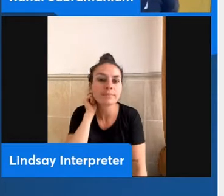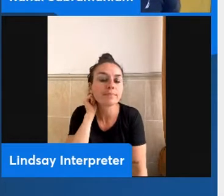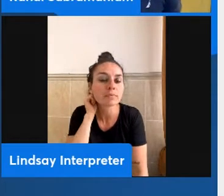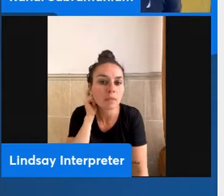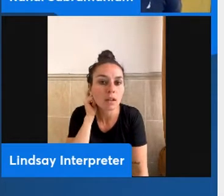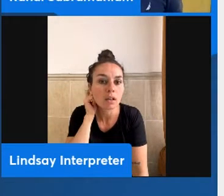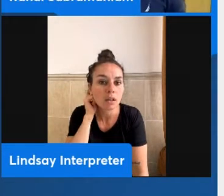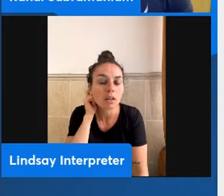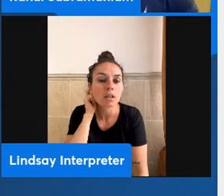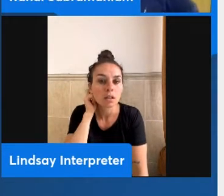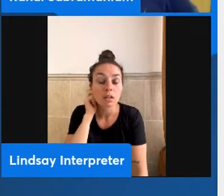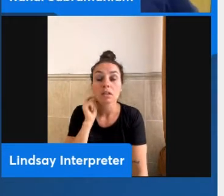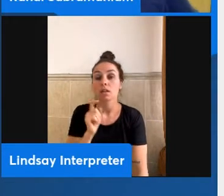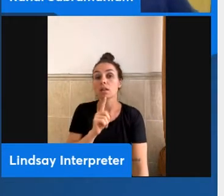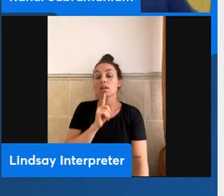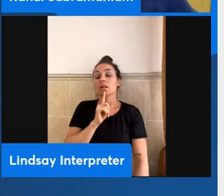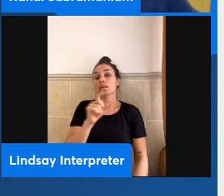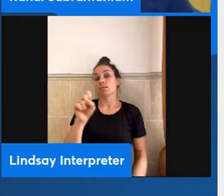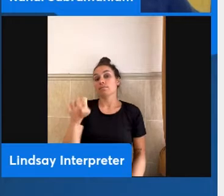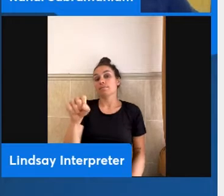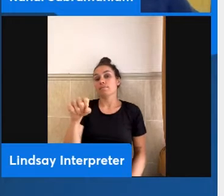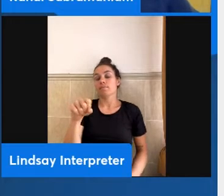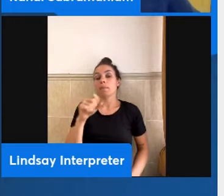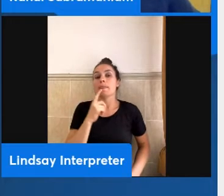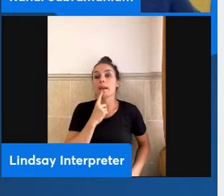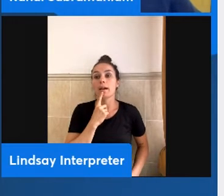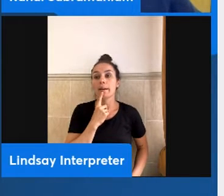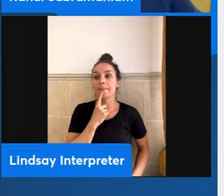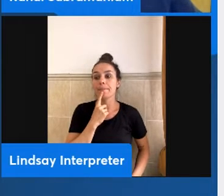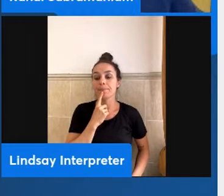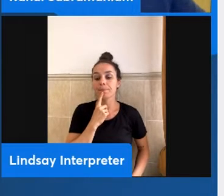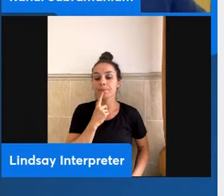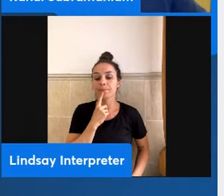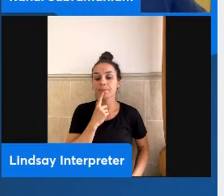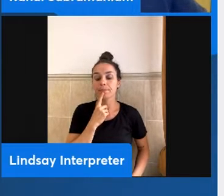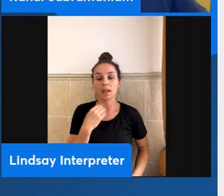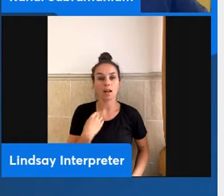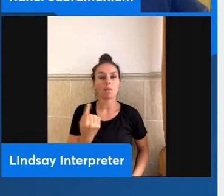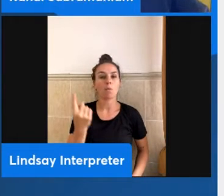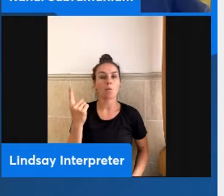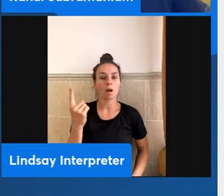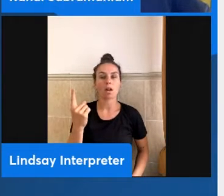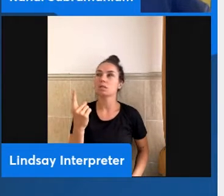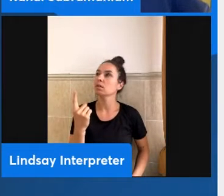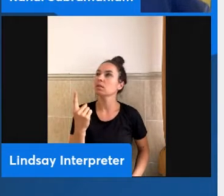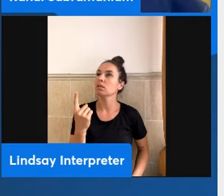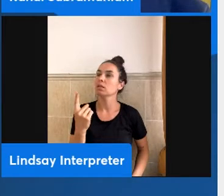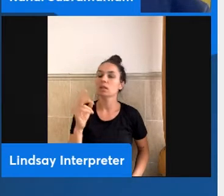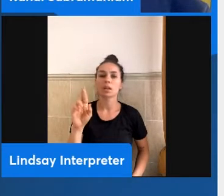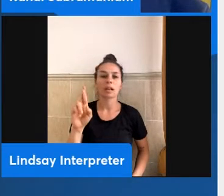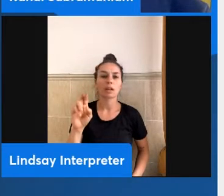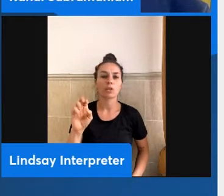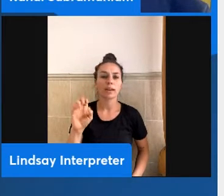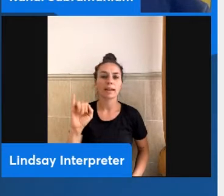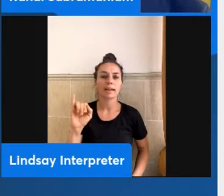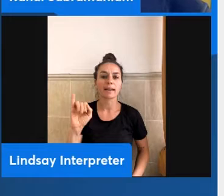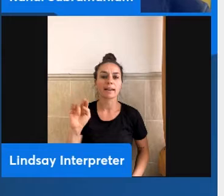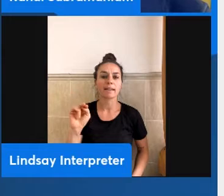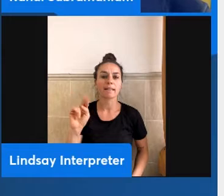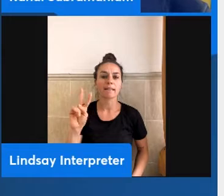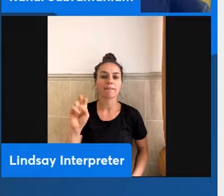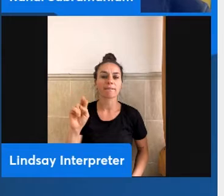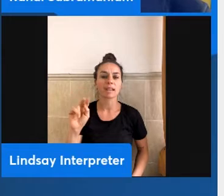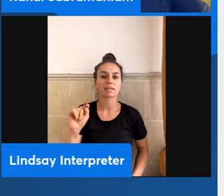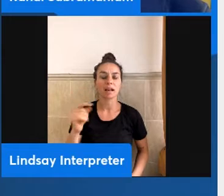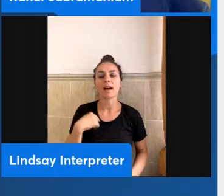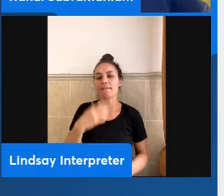Yeah, in fact, there was one of the talks at reInvent. I forgot the name. I'll post it in the show notes. One of the talks